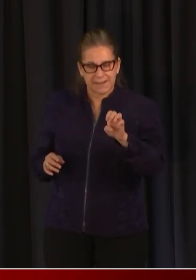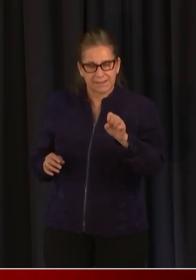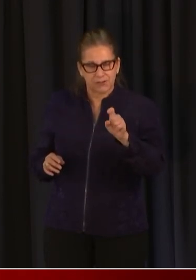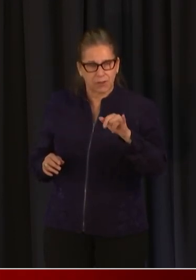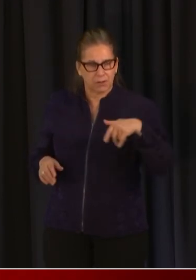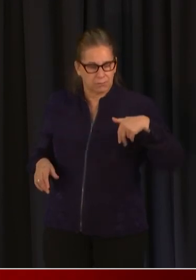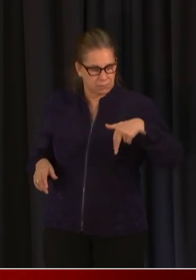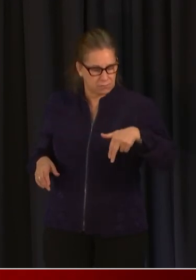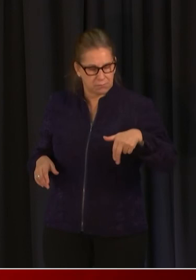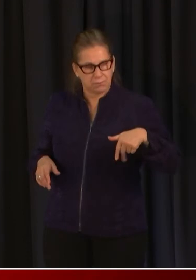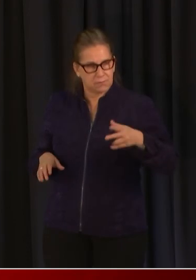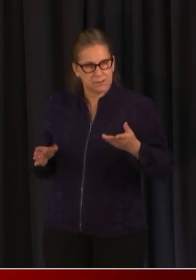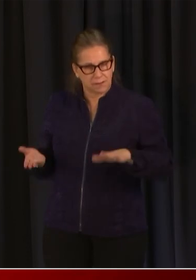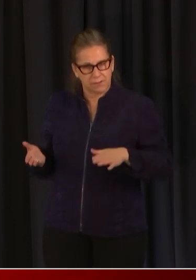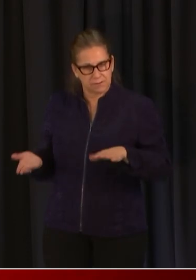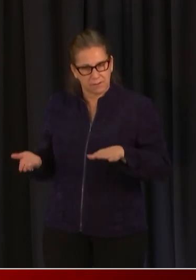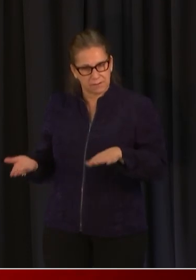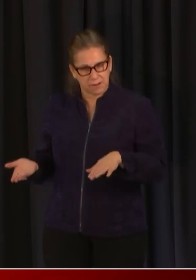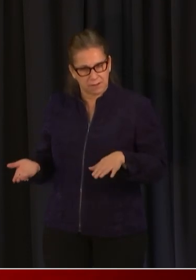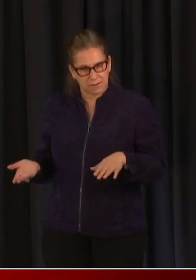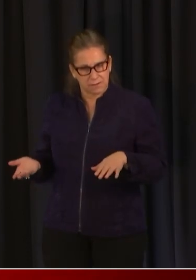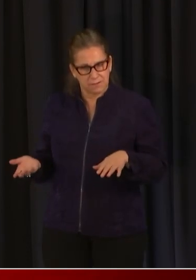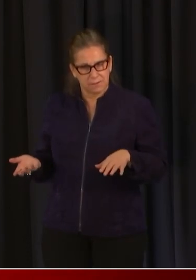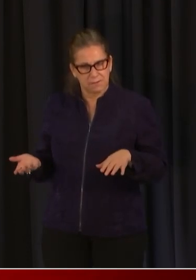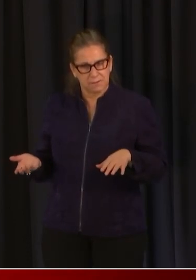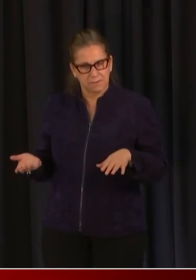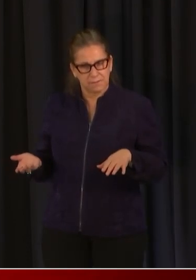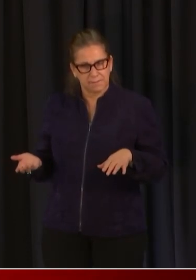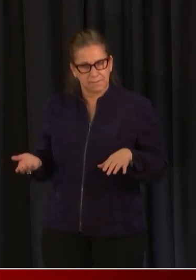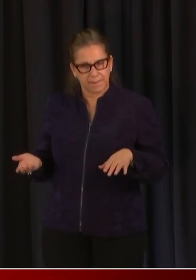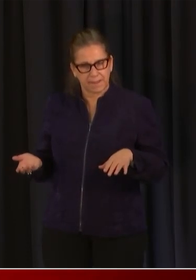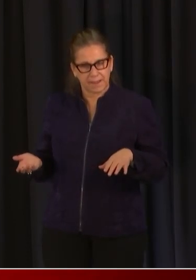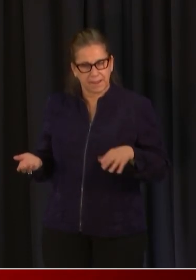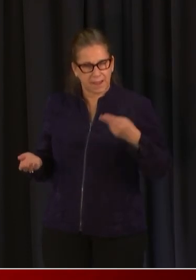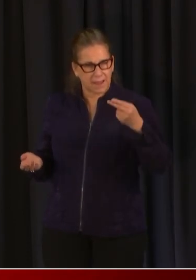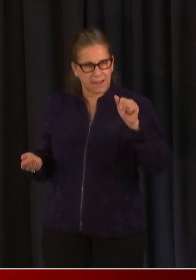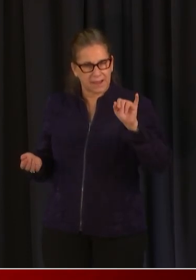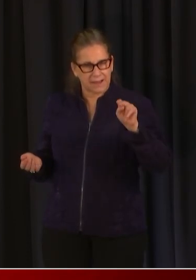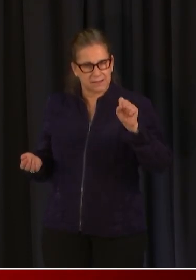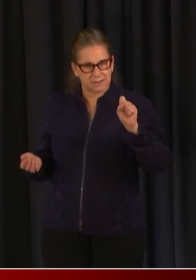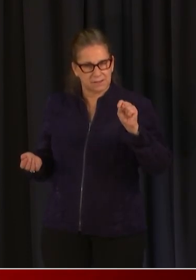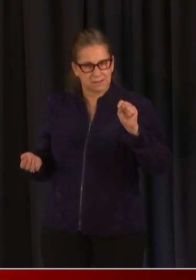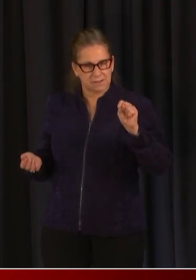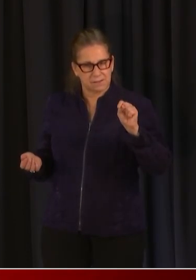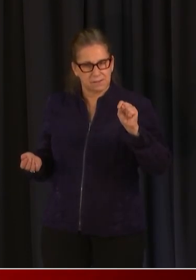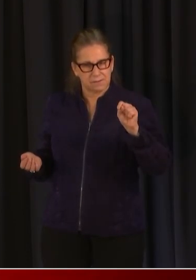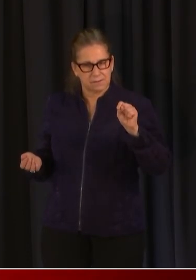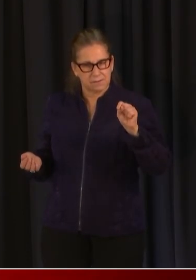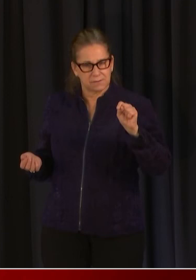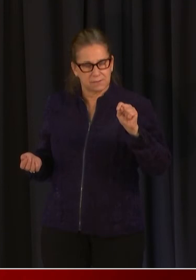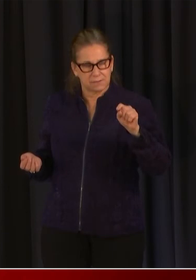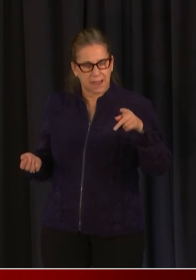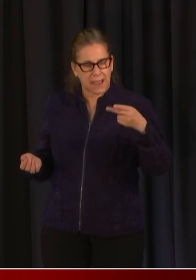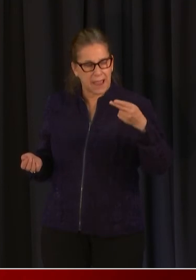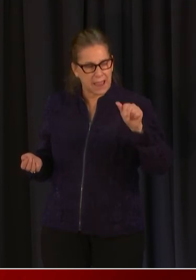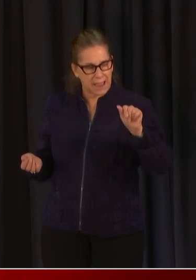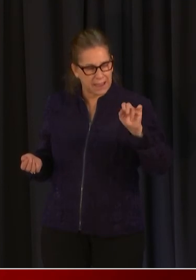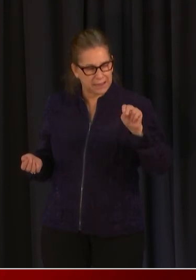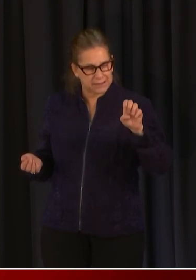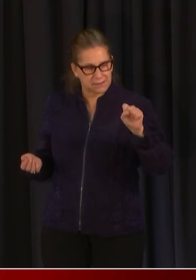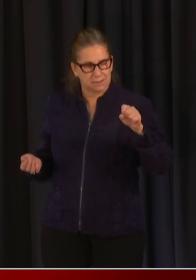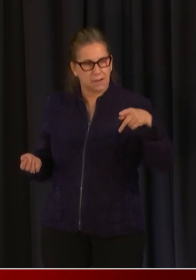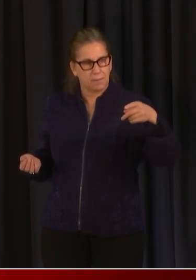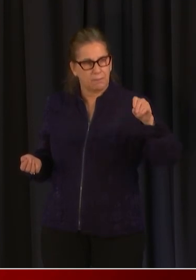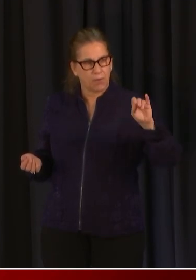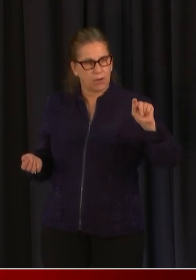the investigation, and two, I realize that it's federal property and there's little you can do to restrict movement there,